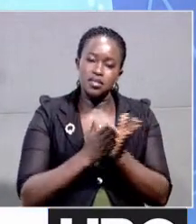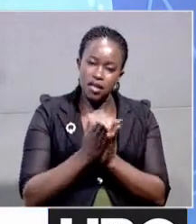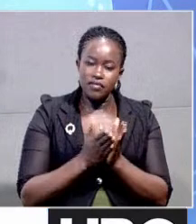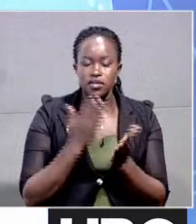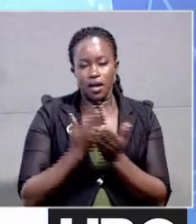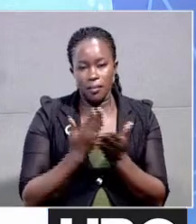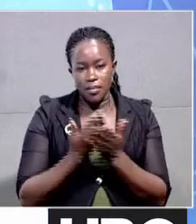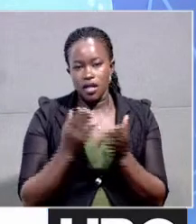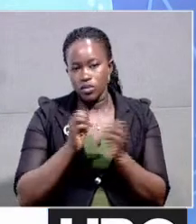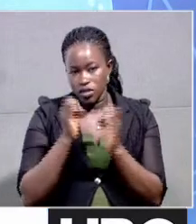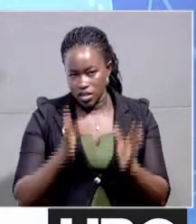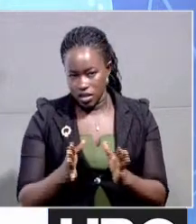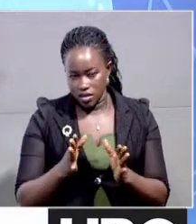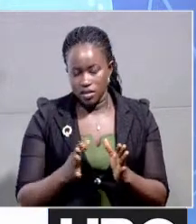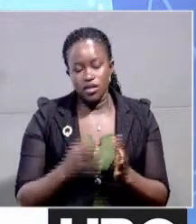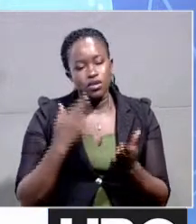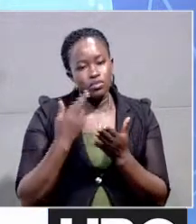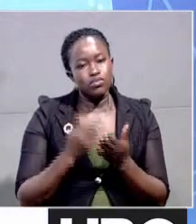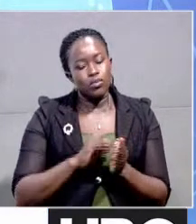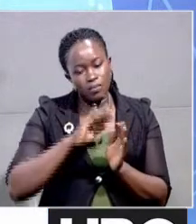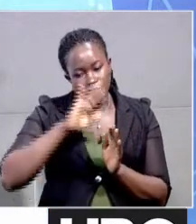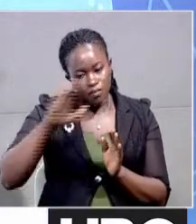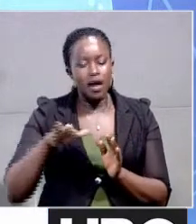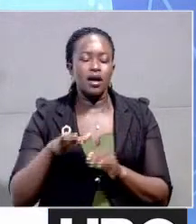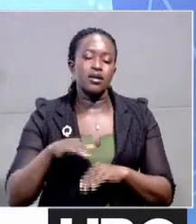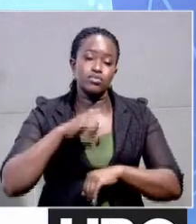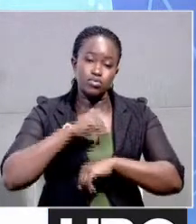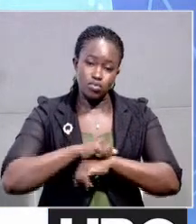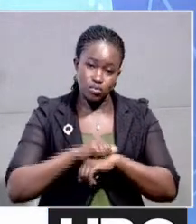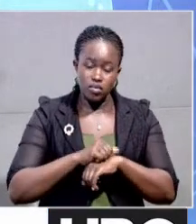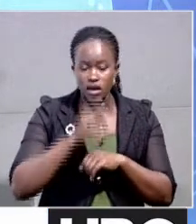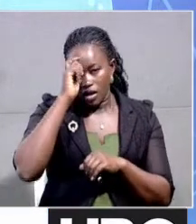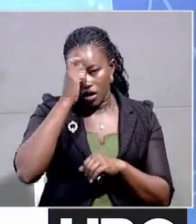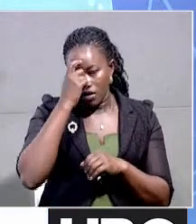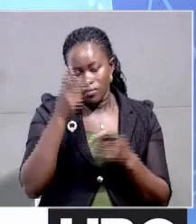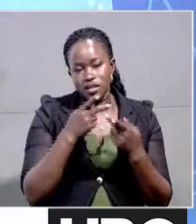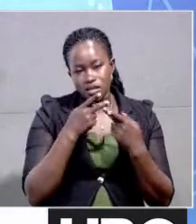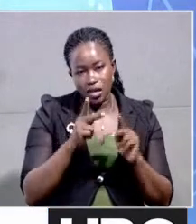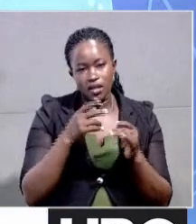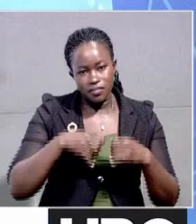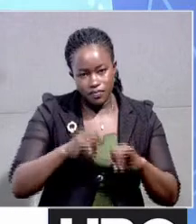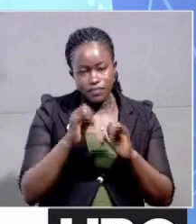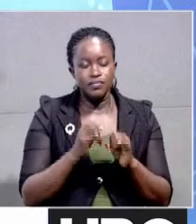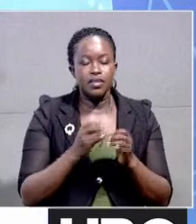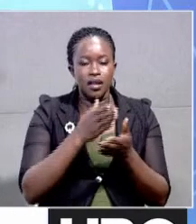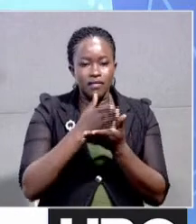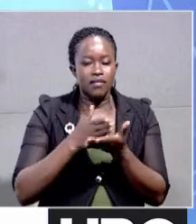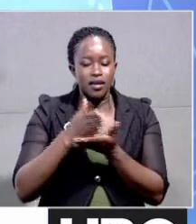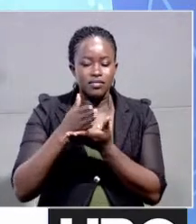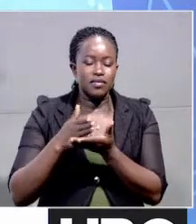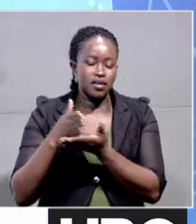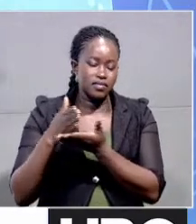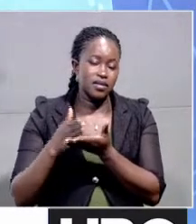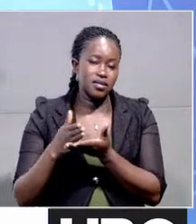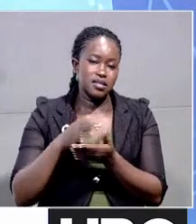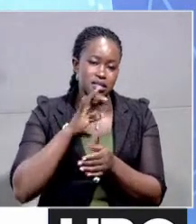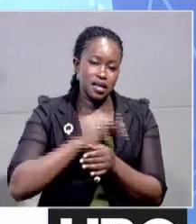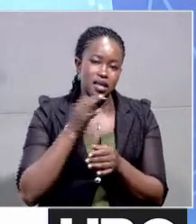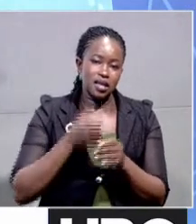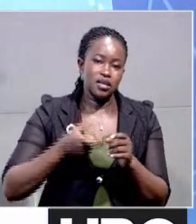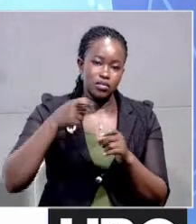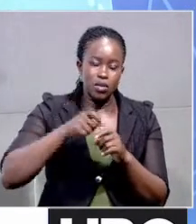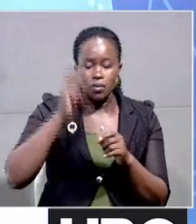to teachers to report to class as government starts implementing the phased salary enhancement policy for all